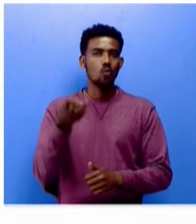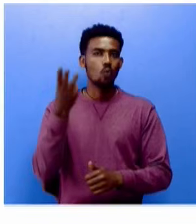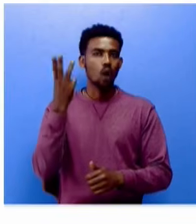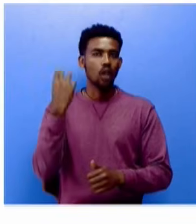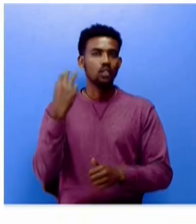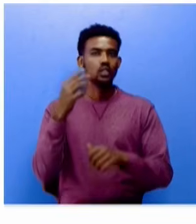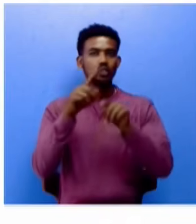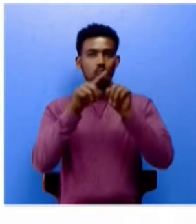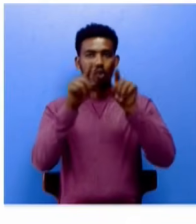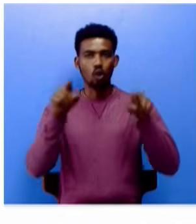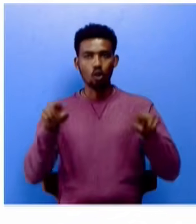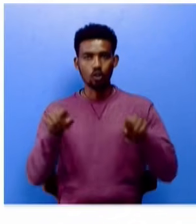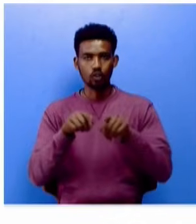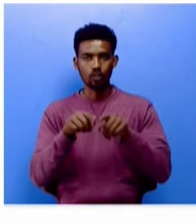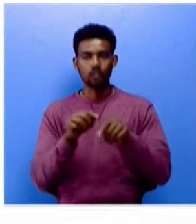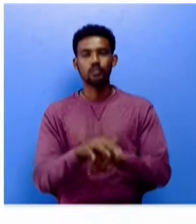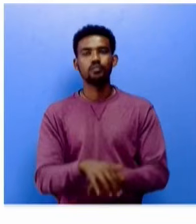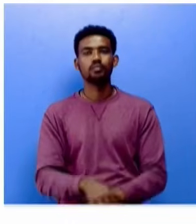board